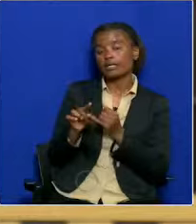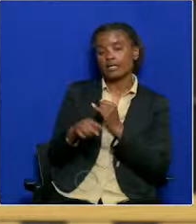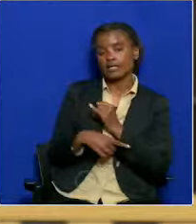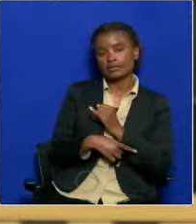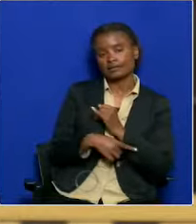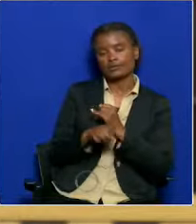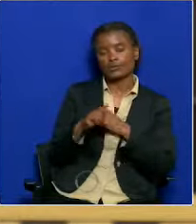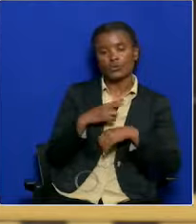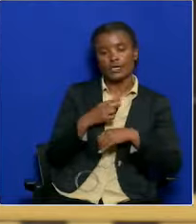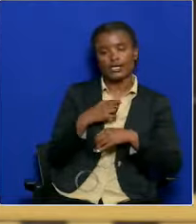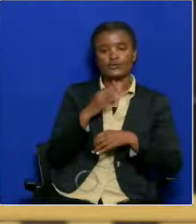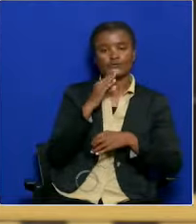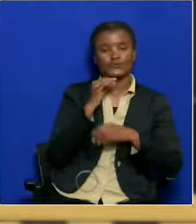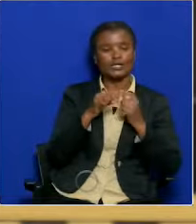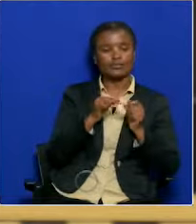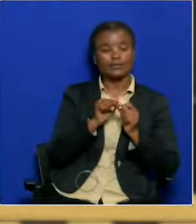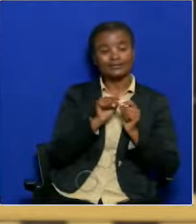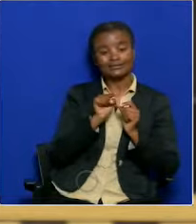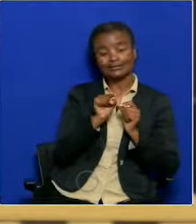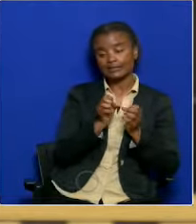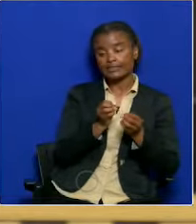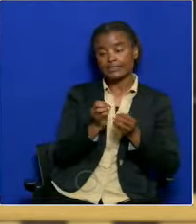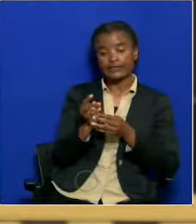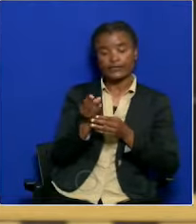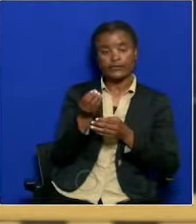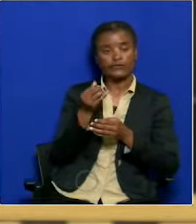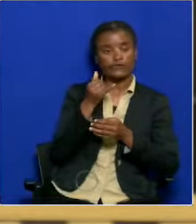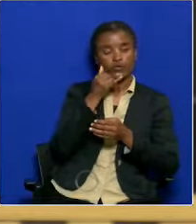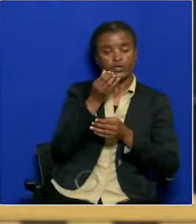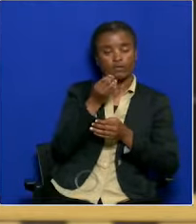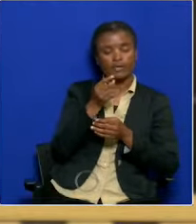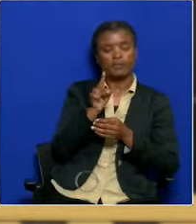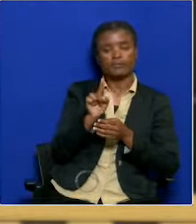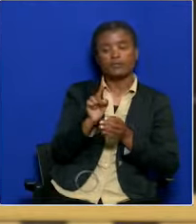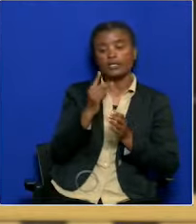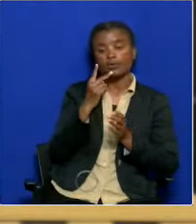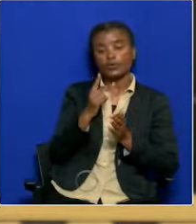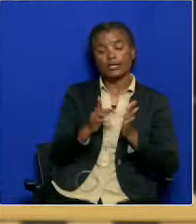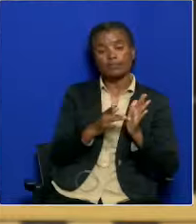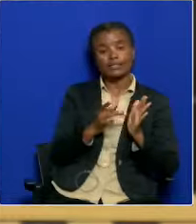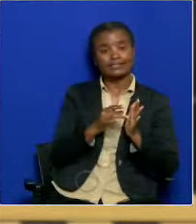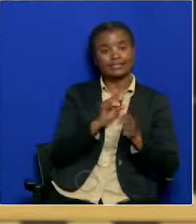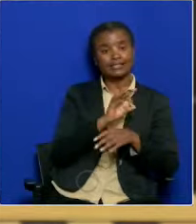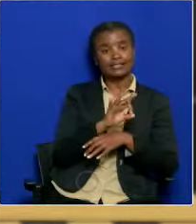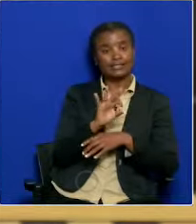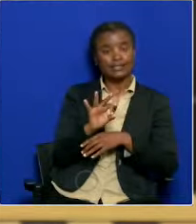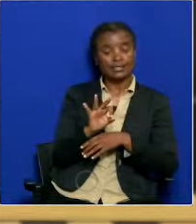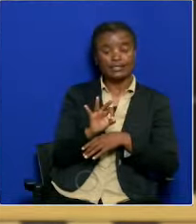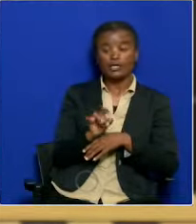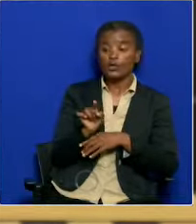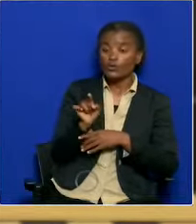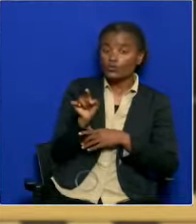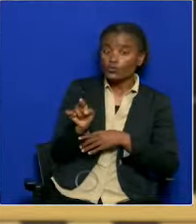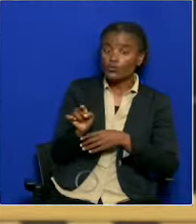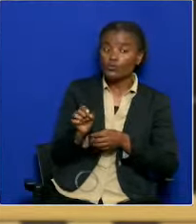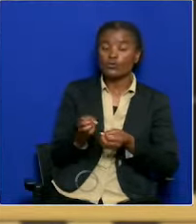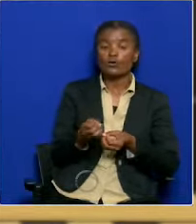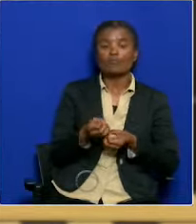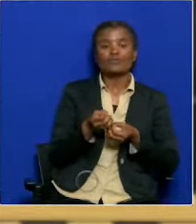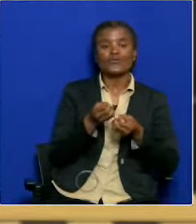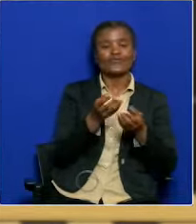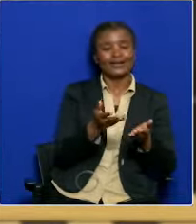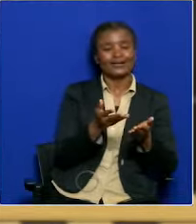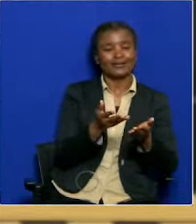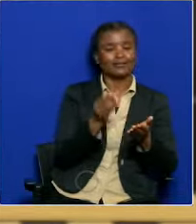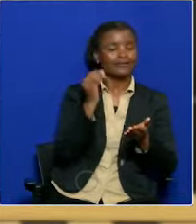has given you, if you look at page 43, you are the one actually that's providing information to him. At page 43,